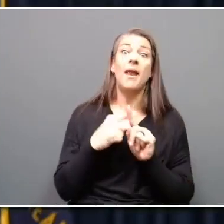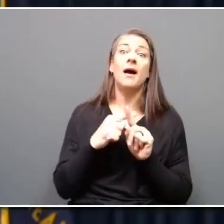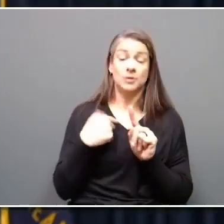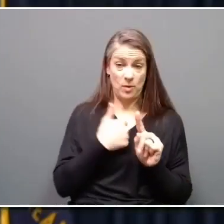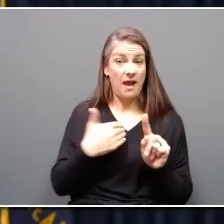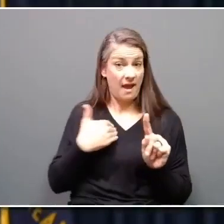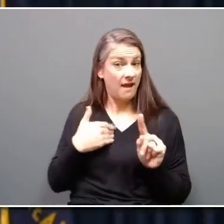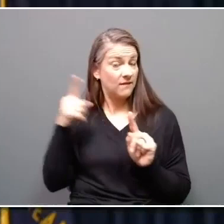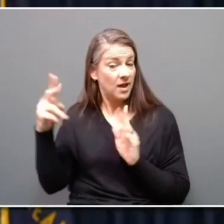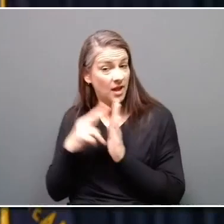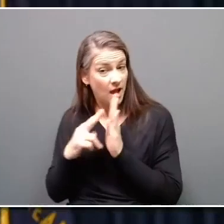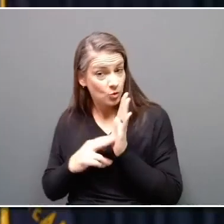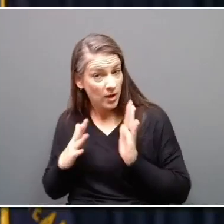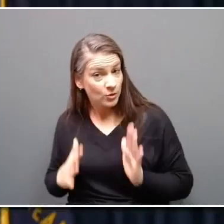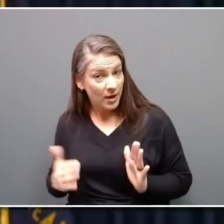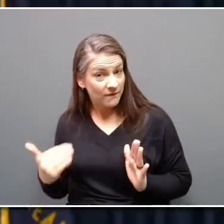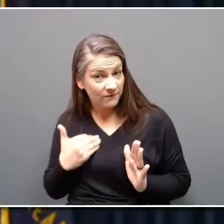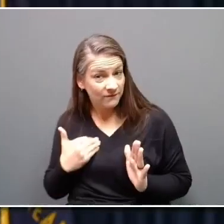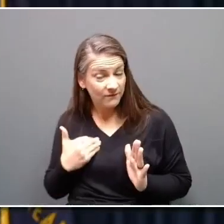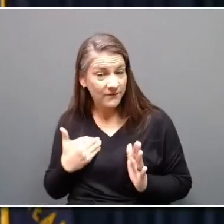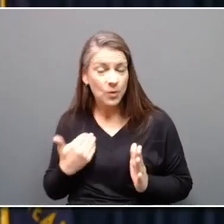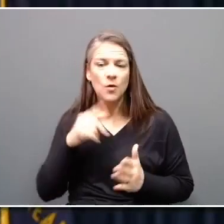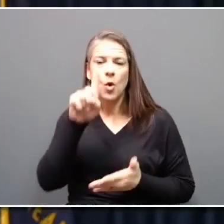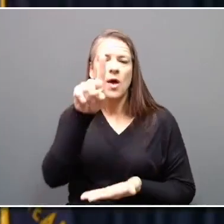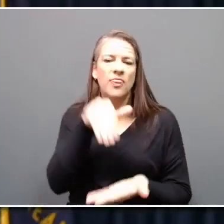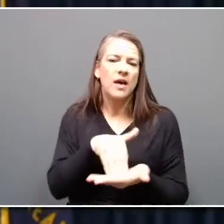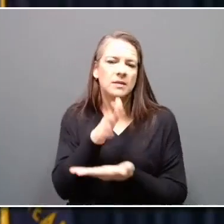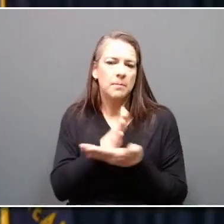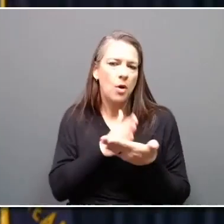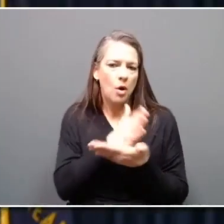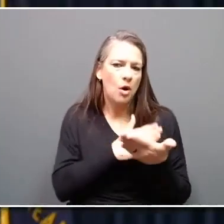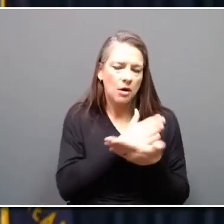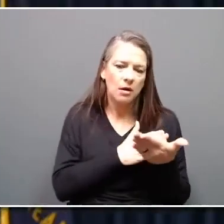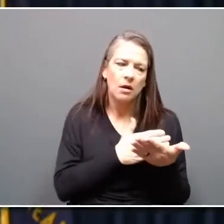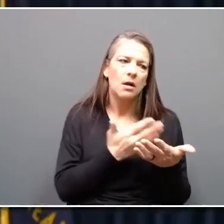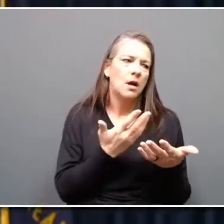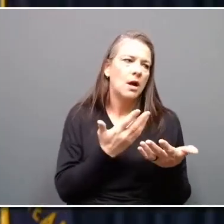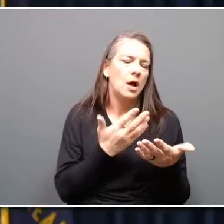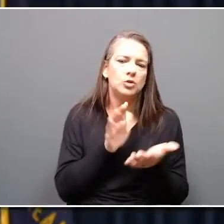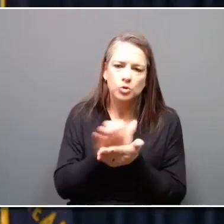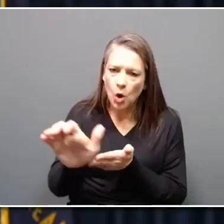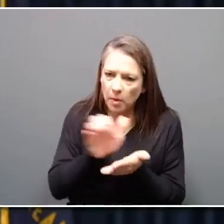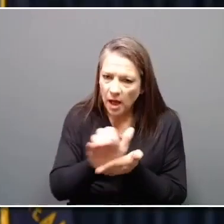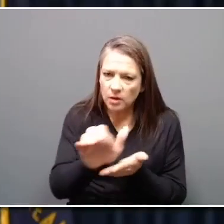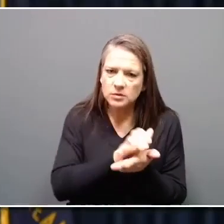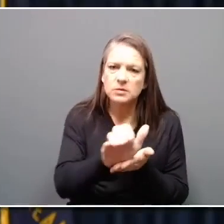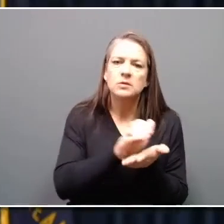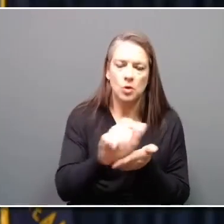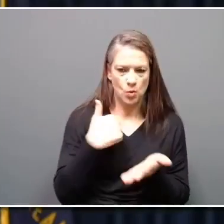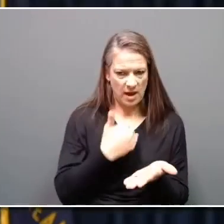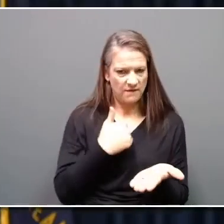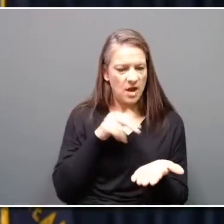in terms of equipment, 1,000 pieces of equipment. That's snow plows. And in addition to that, we've got the contractors and